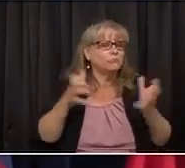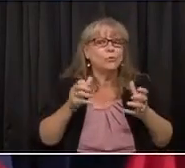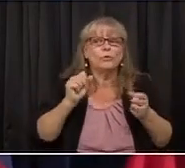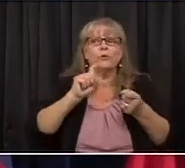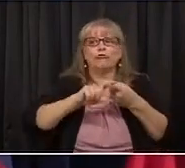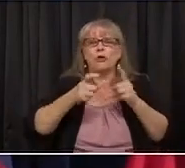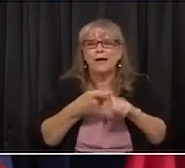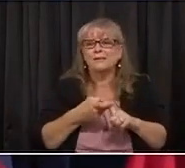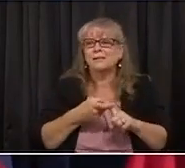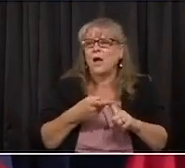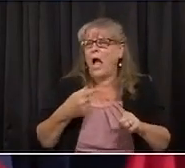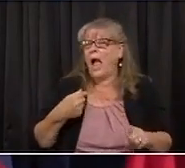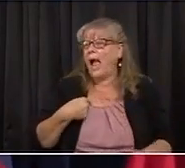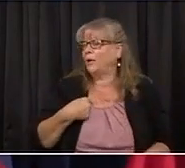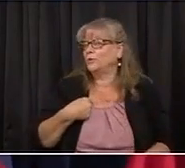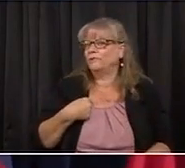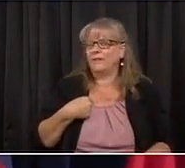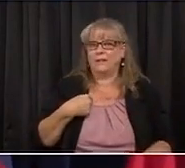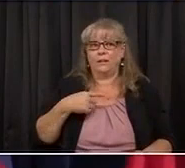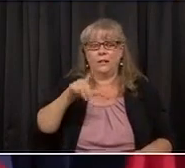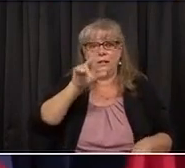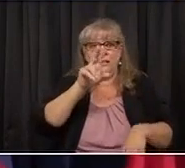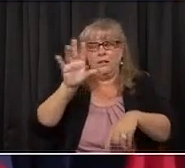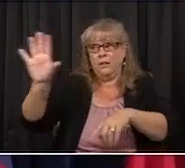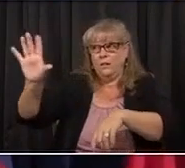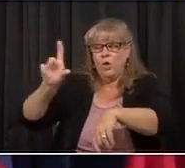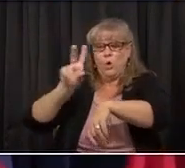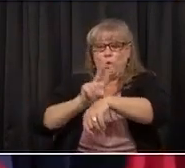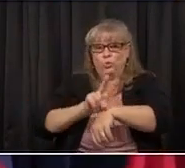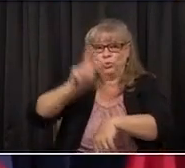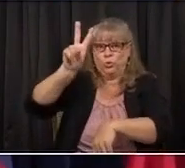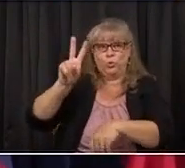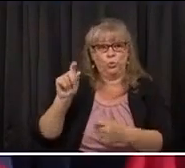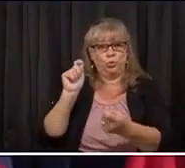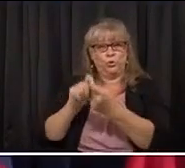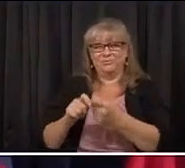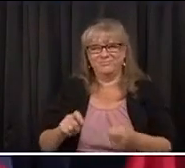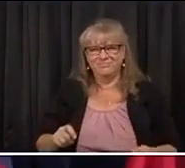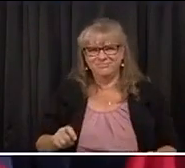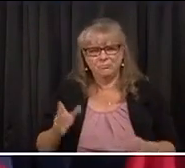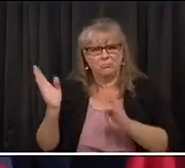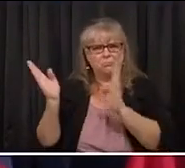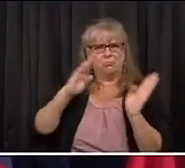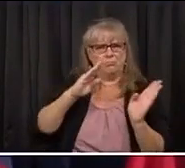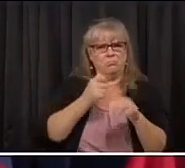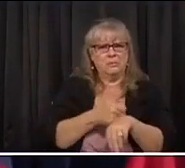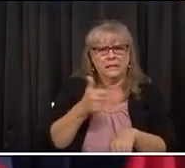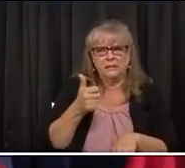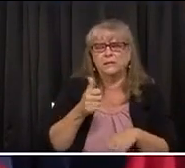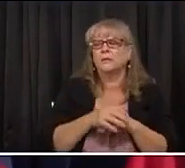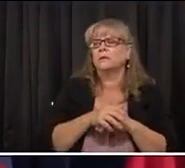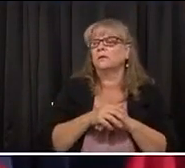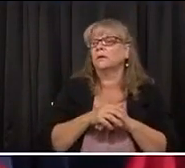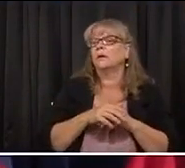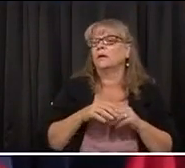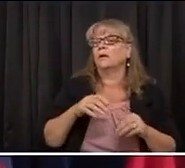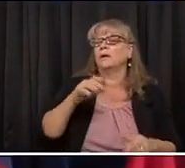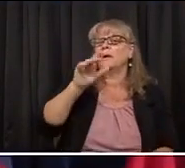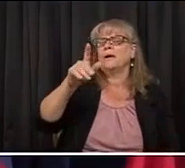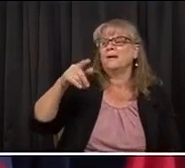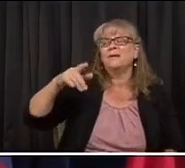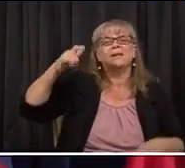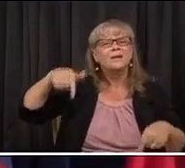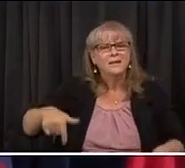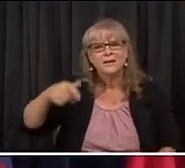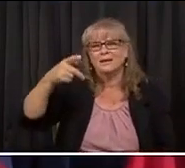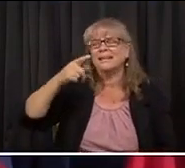In the pandemic, though, it's less bad to say we have to stop at 10 than it would be to say, like other states have done, we have to